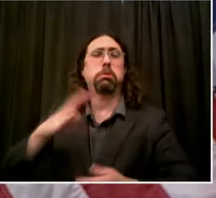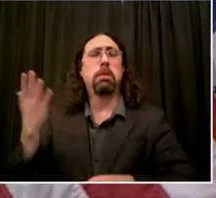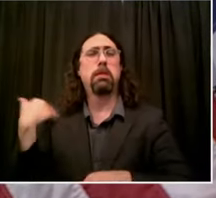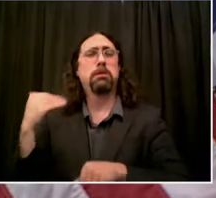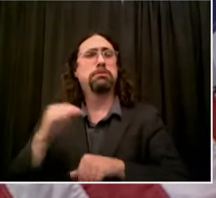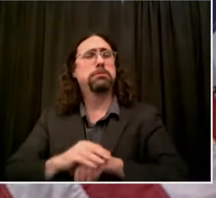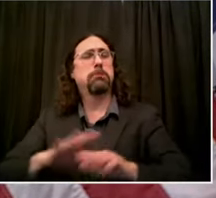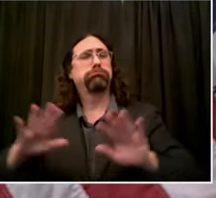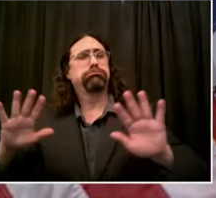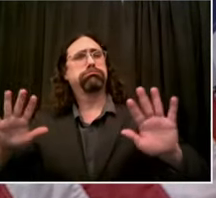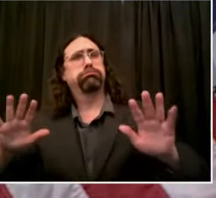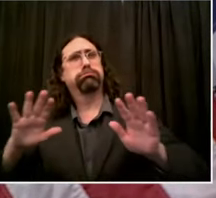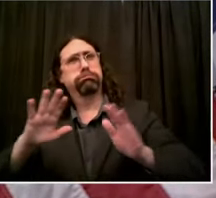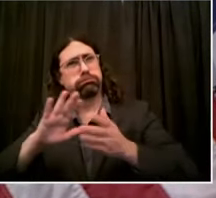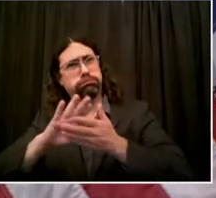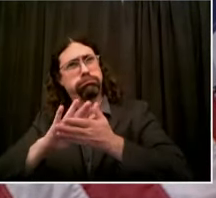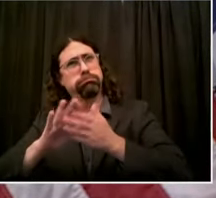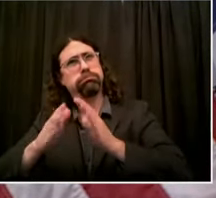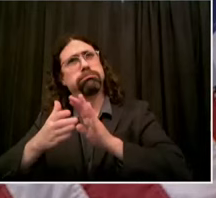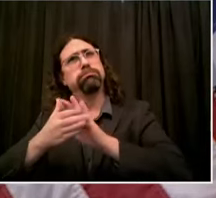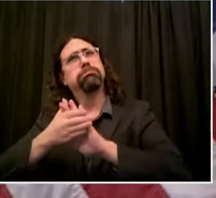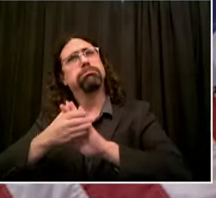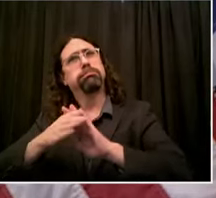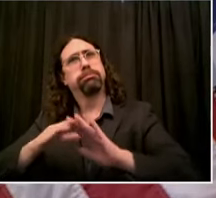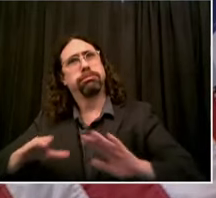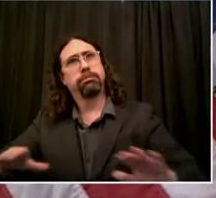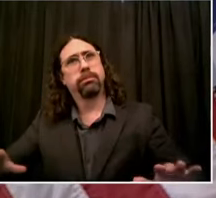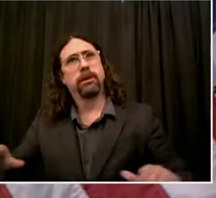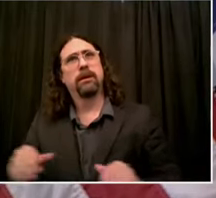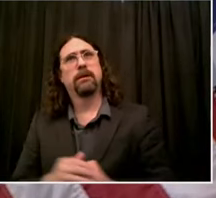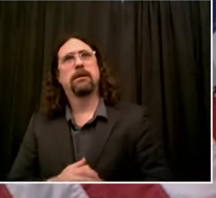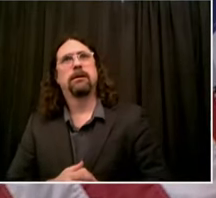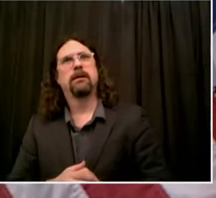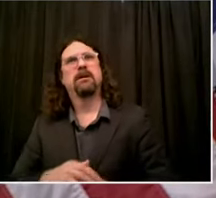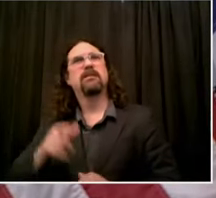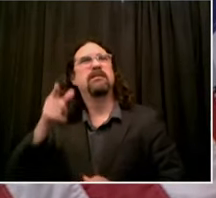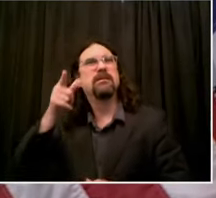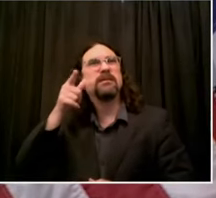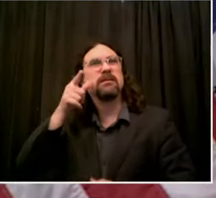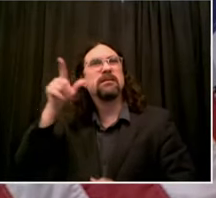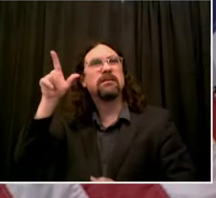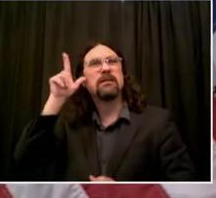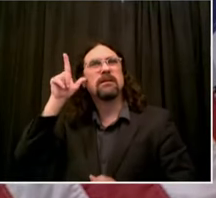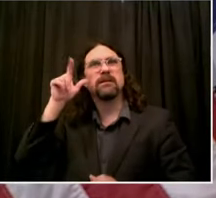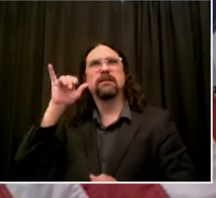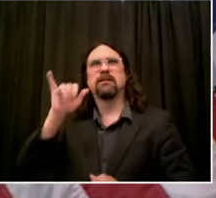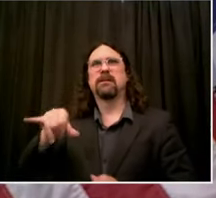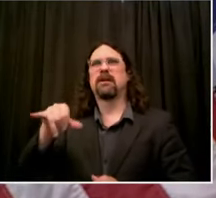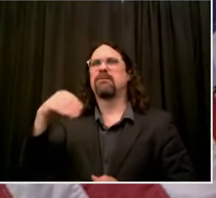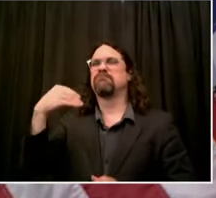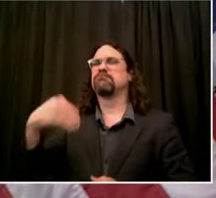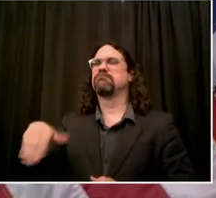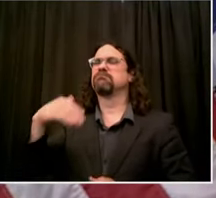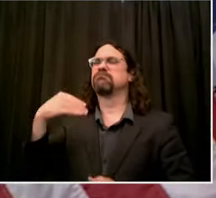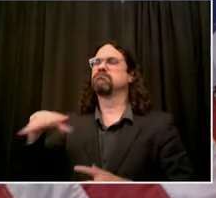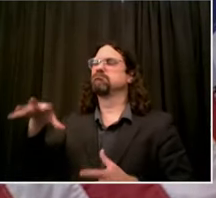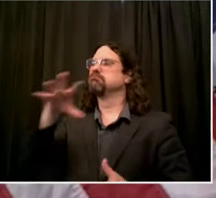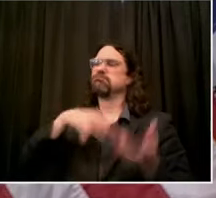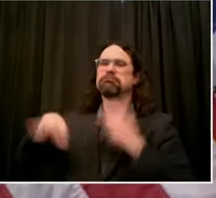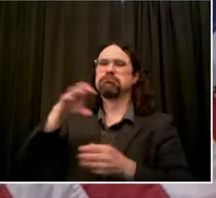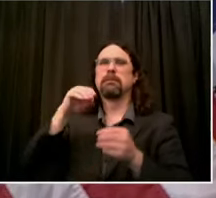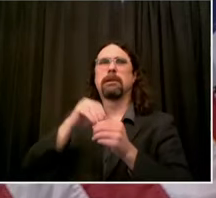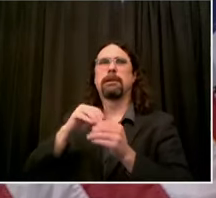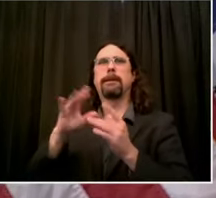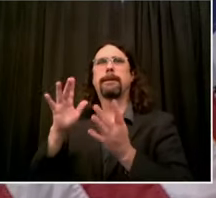before did not see that kind of activity in any meaningful number last night. So,